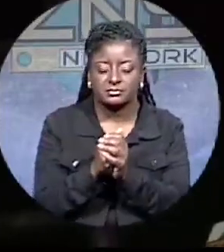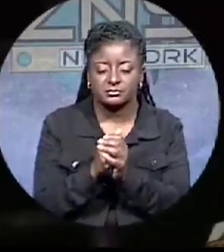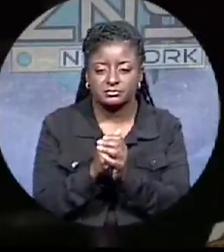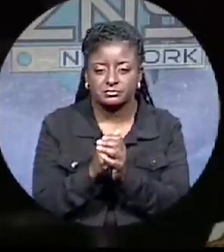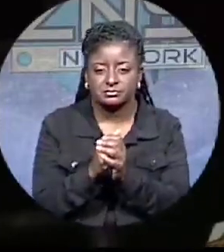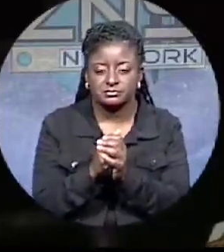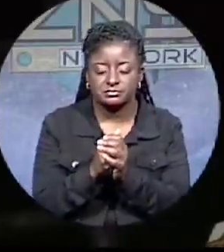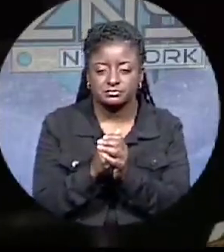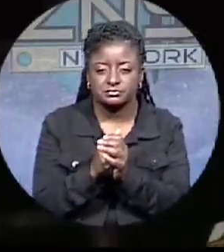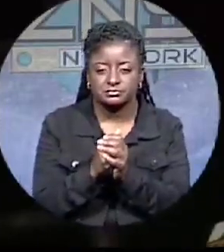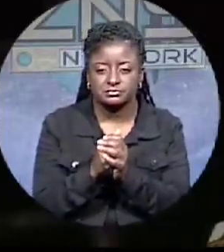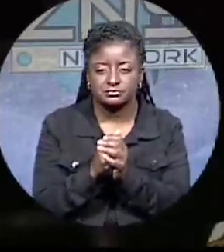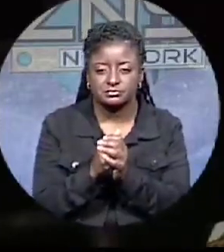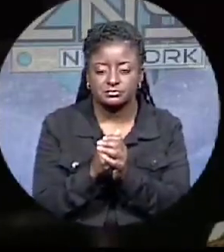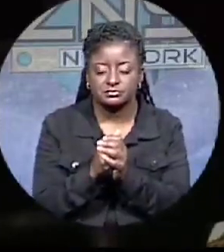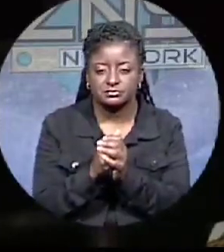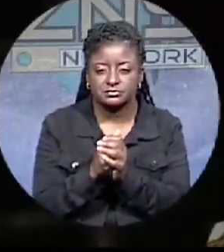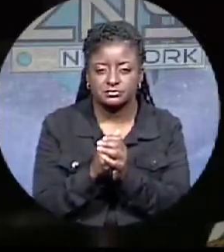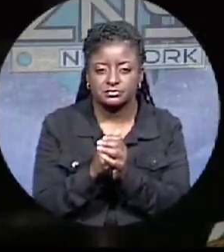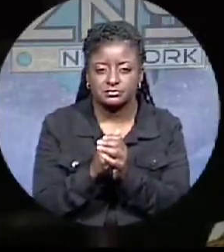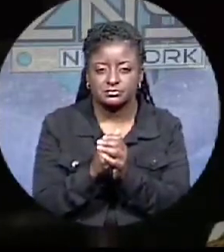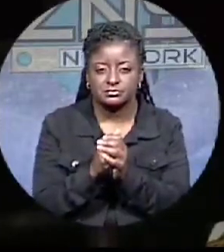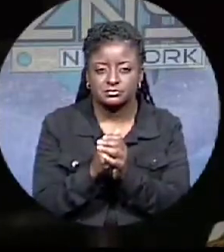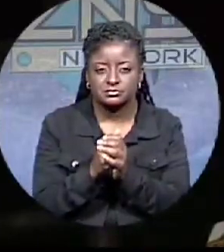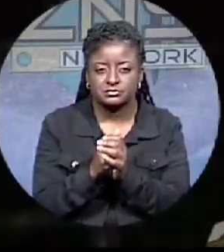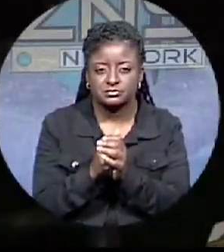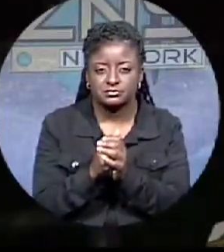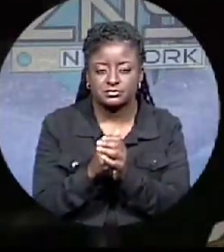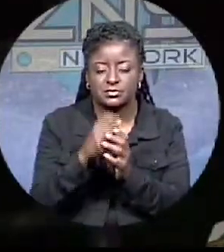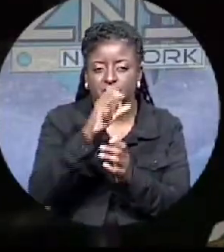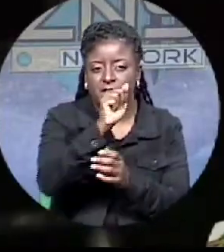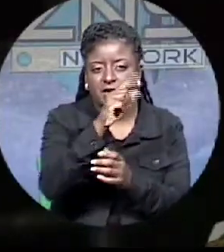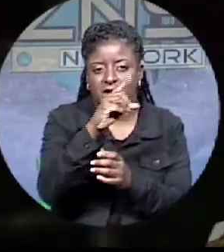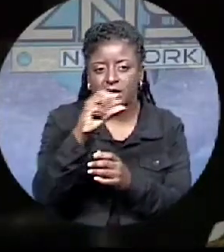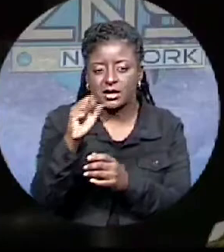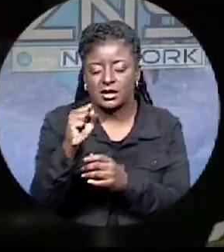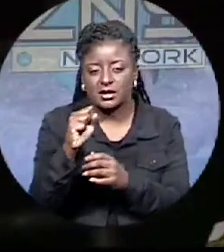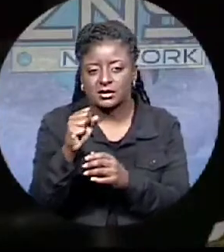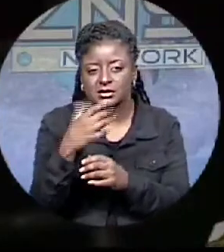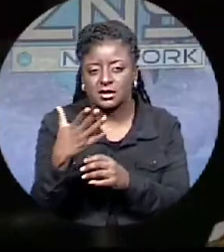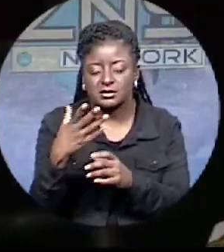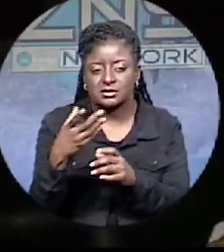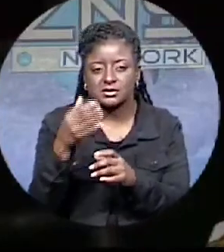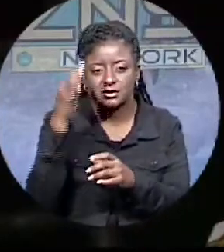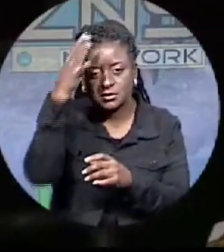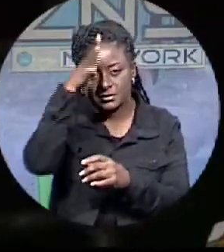5,788 among females. AIDS cases from both groups total